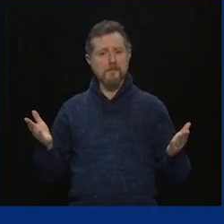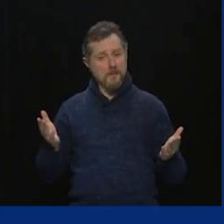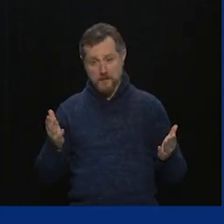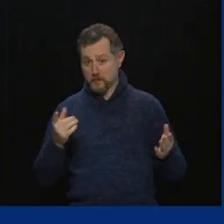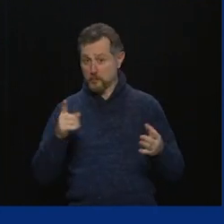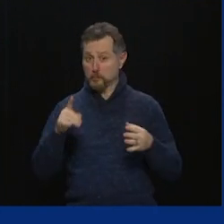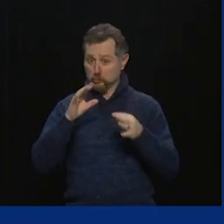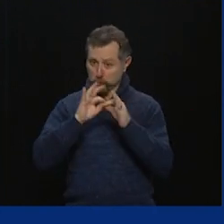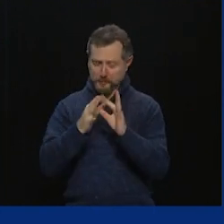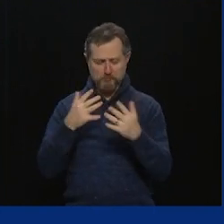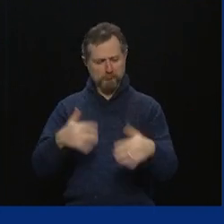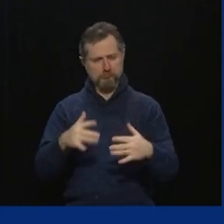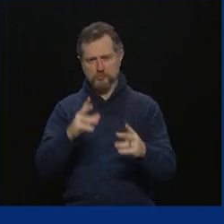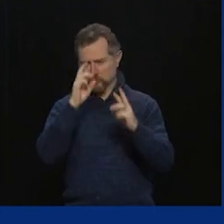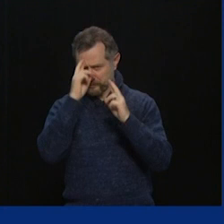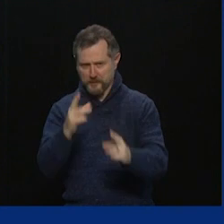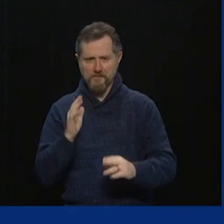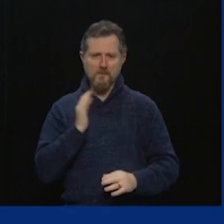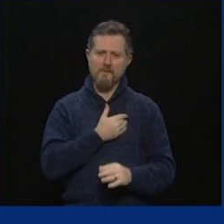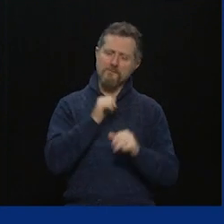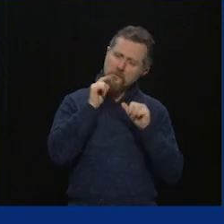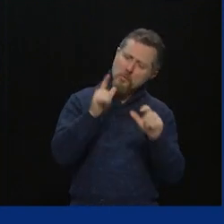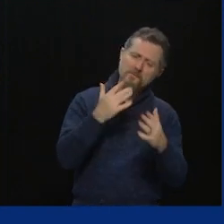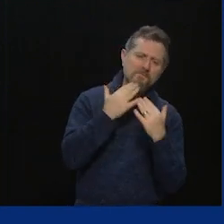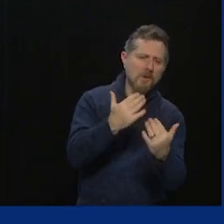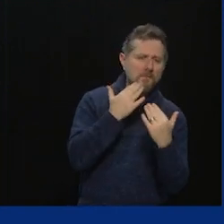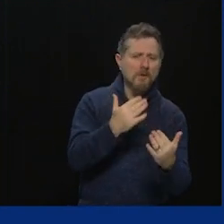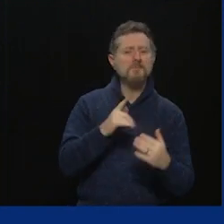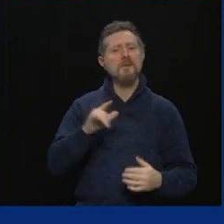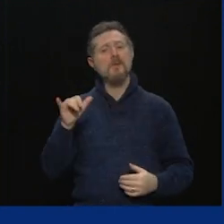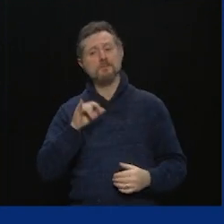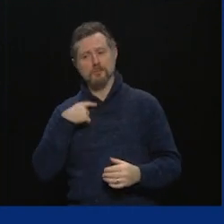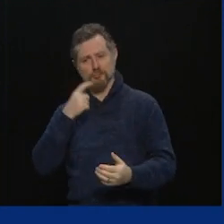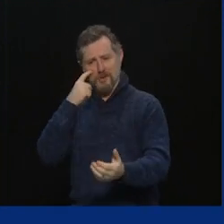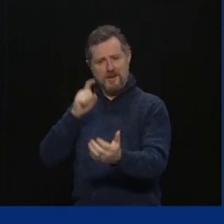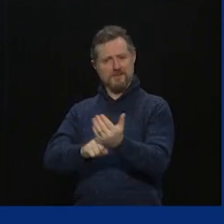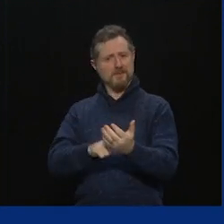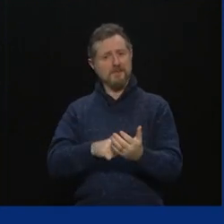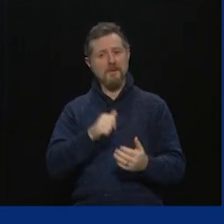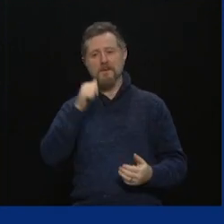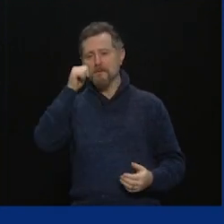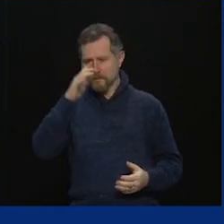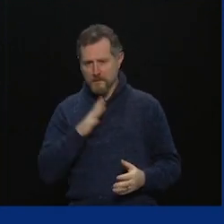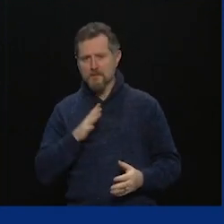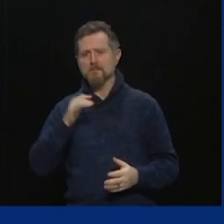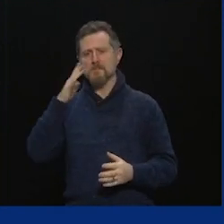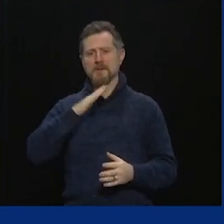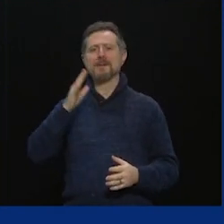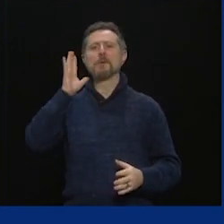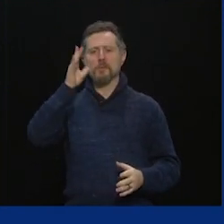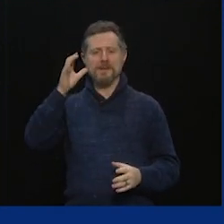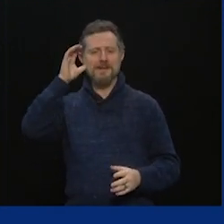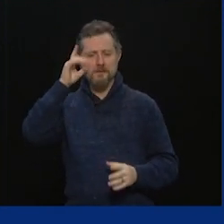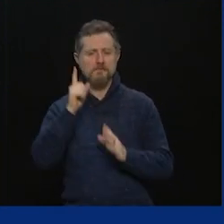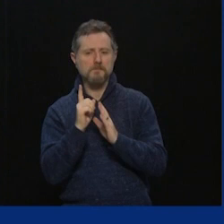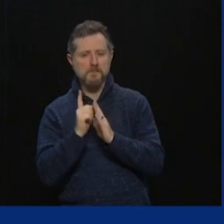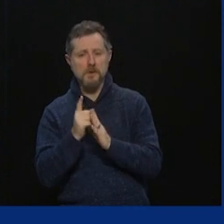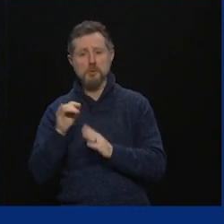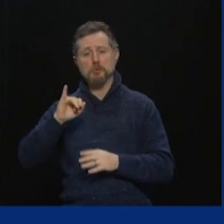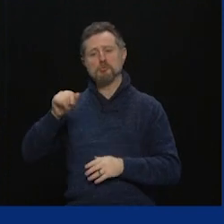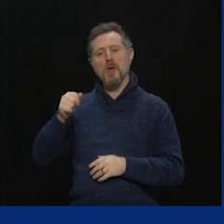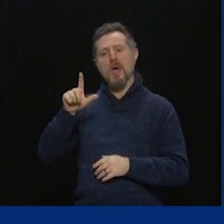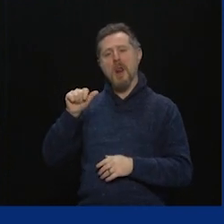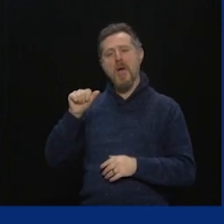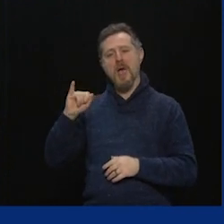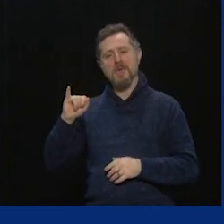enduring gratitude. And I want to acknowledge also a young man you're going to be hearing from in a few minutes, Cahill, for his